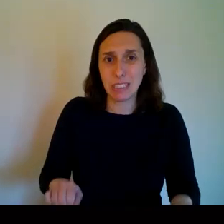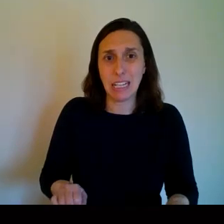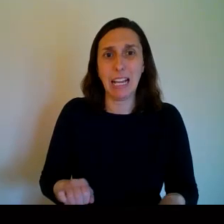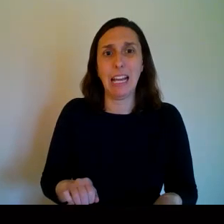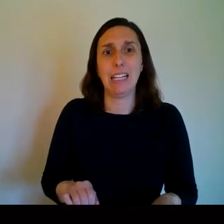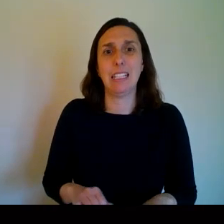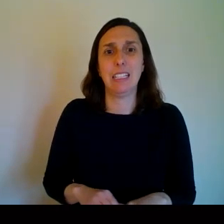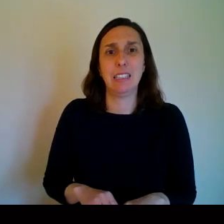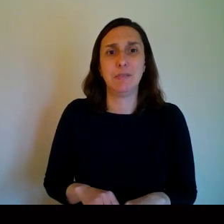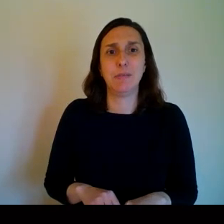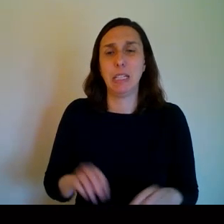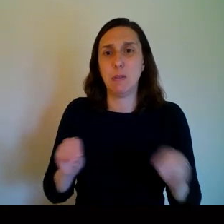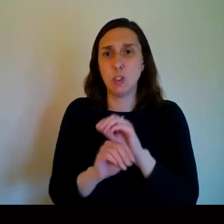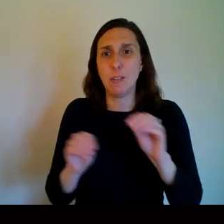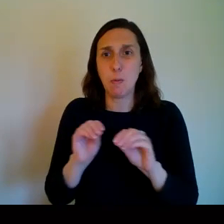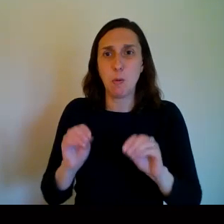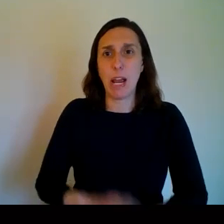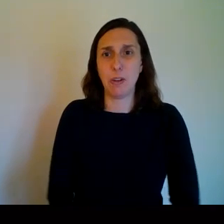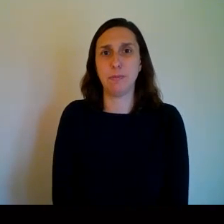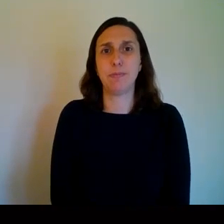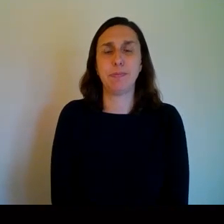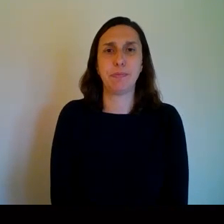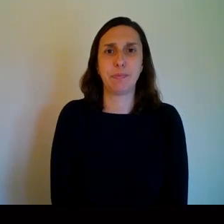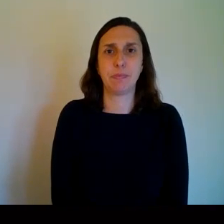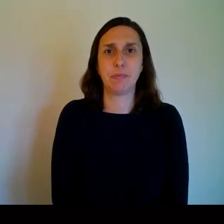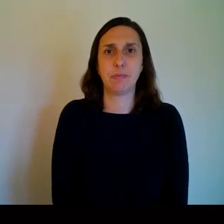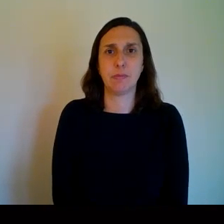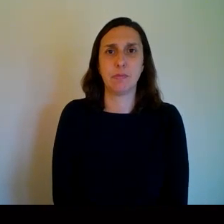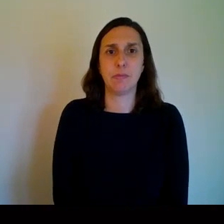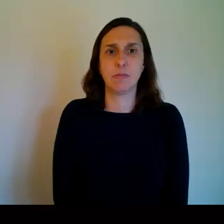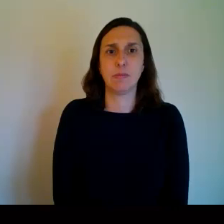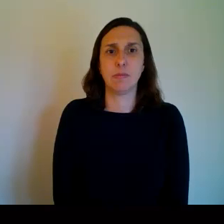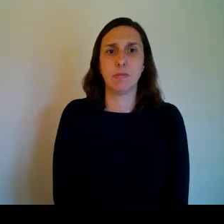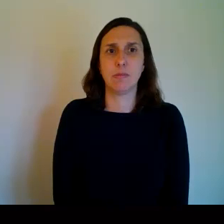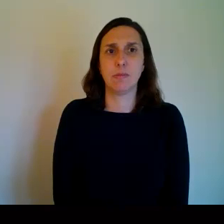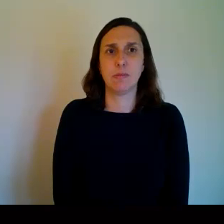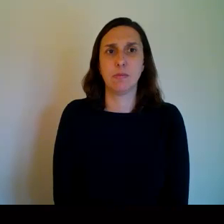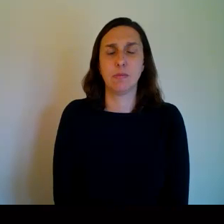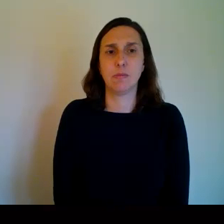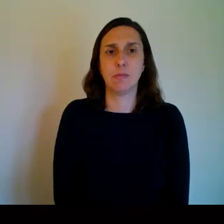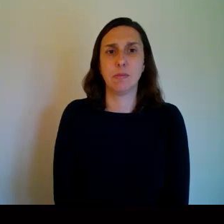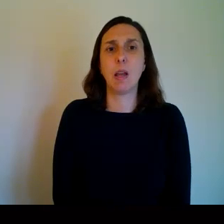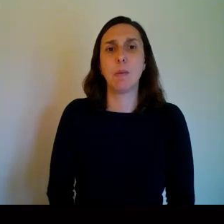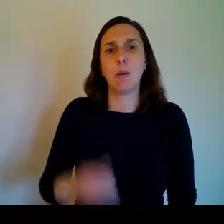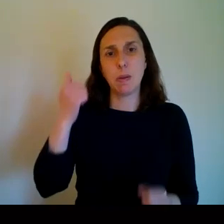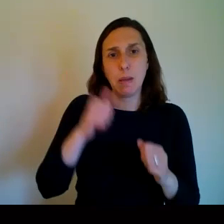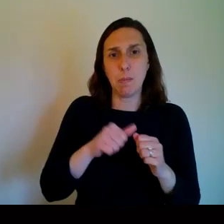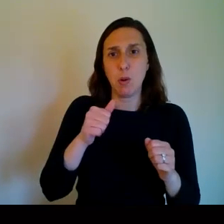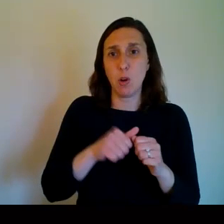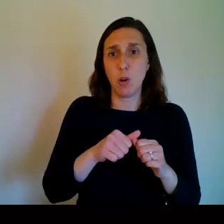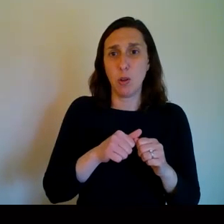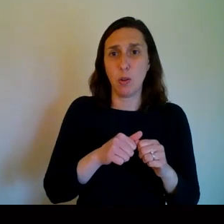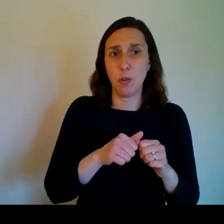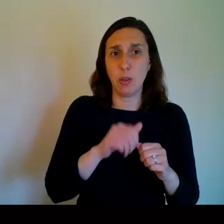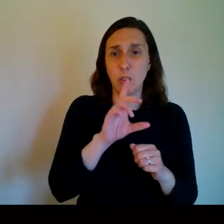around. But notice these functions, the domain for f gives